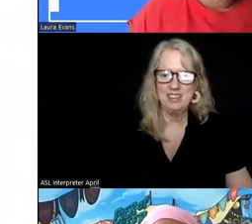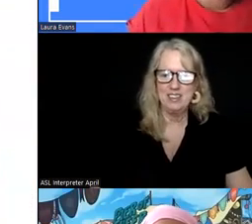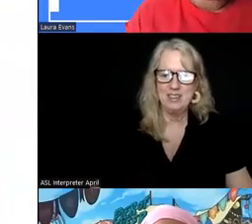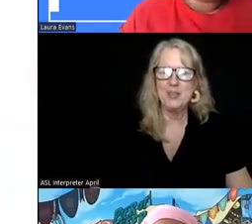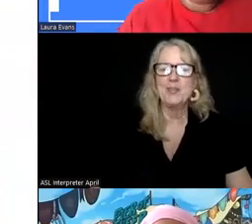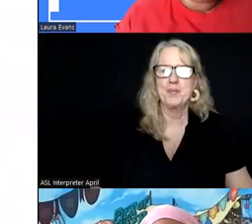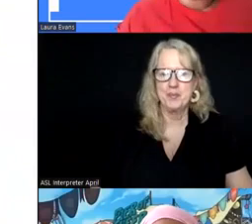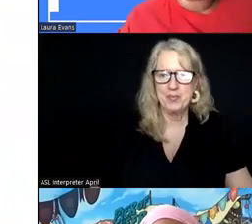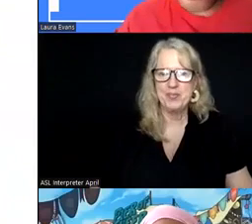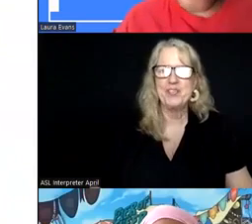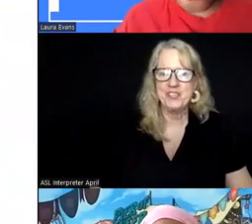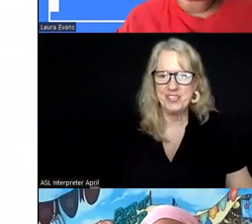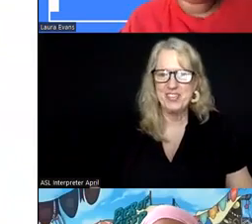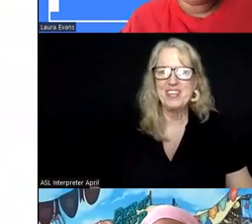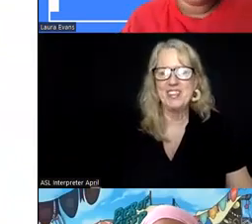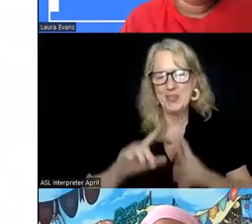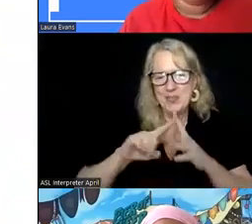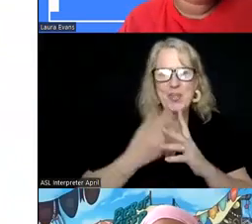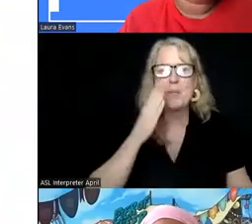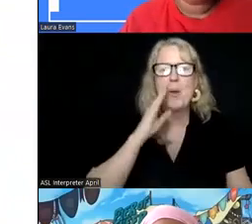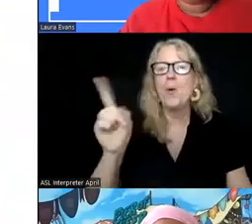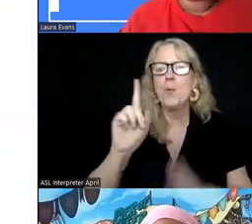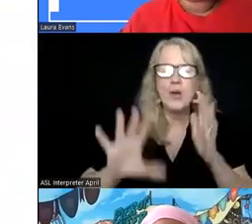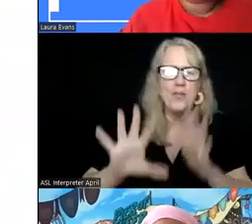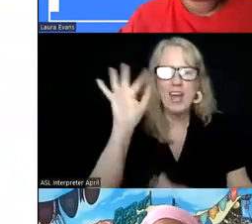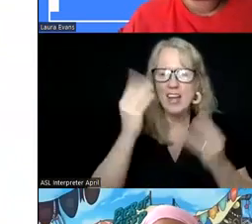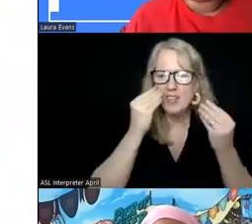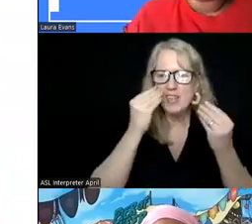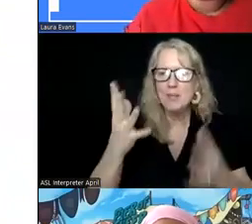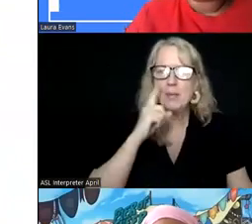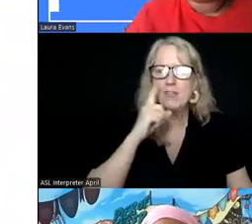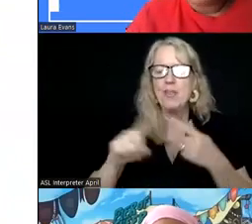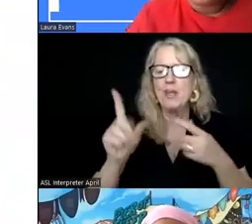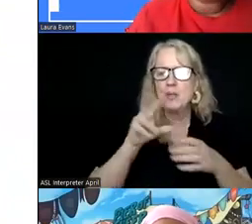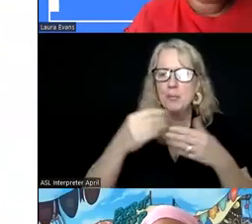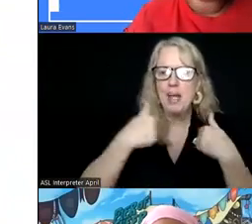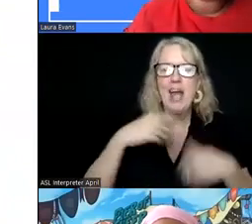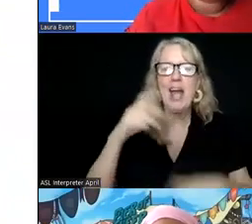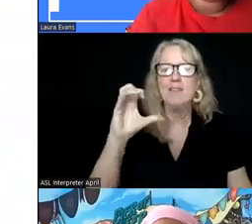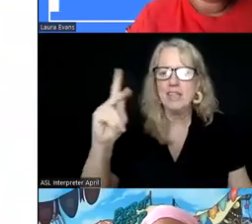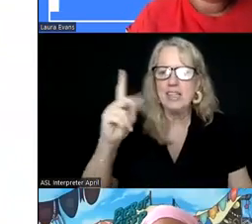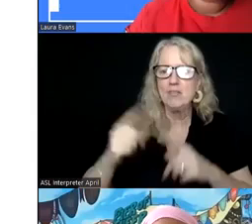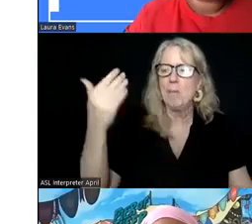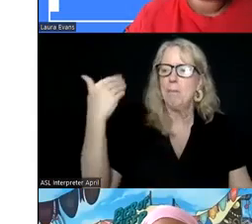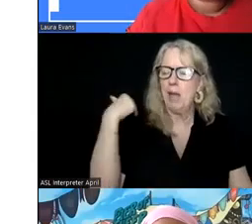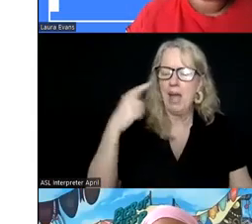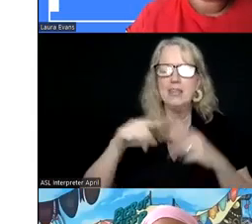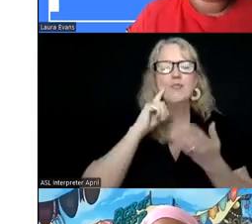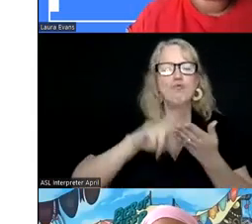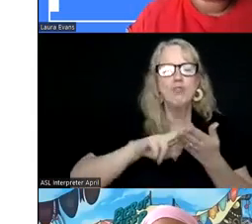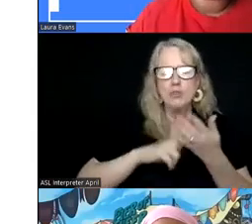All right, so starting it off, of course, of where you can find the information, including links to past jams, registering for the